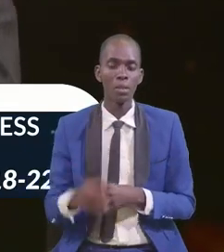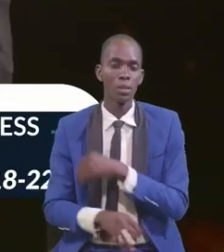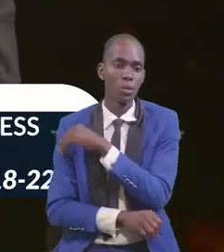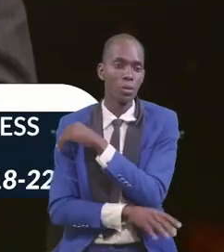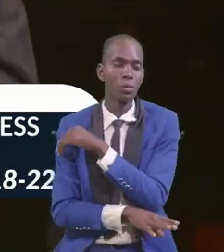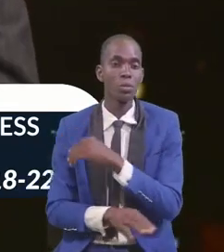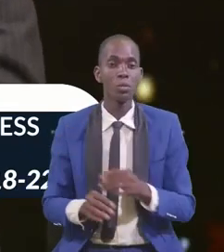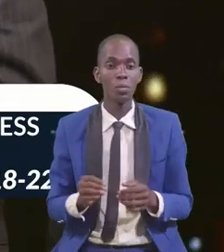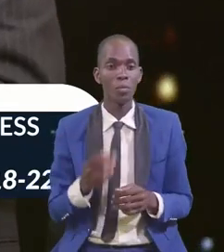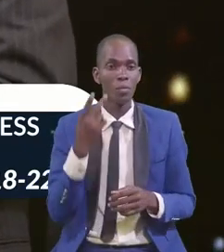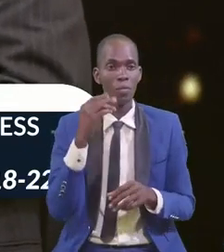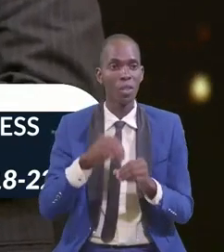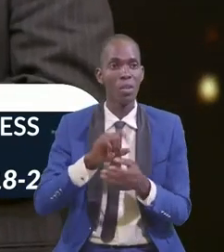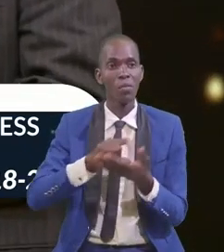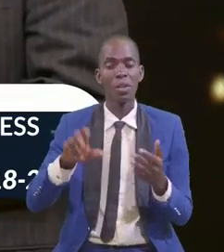by roots. In